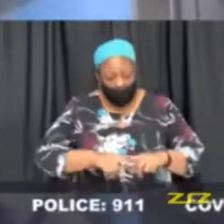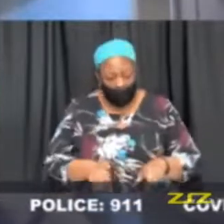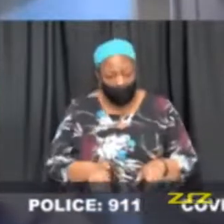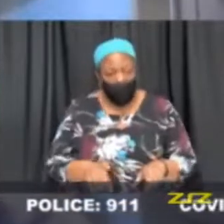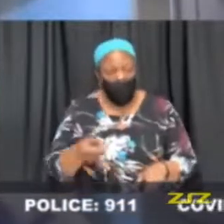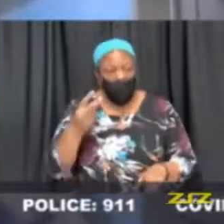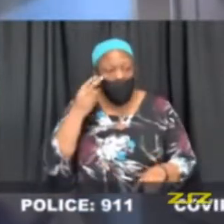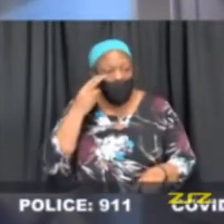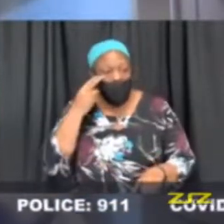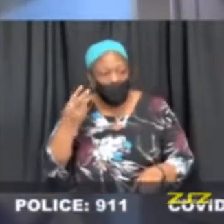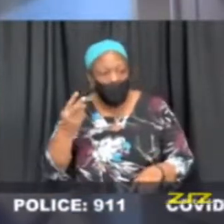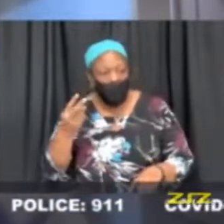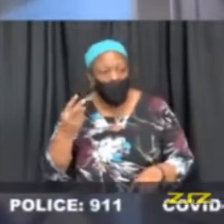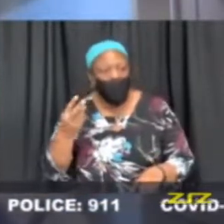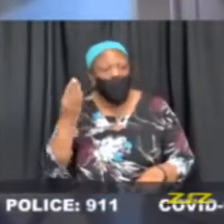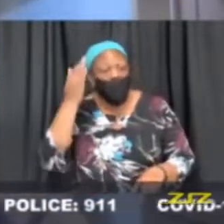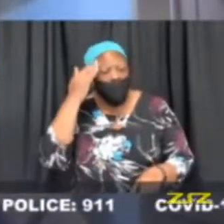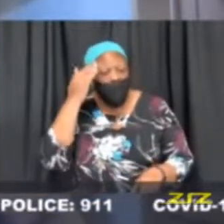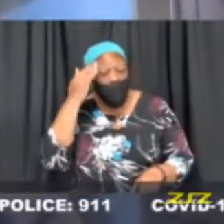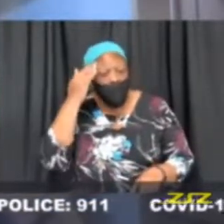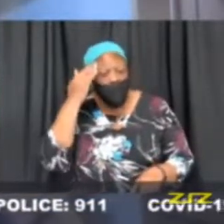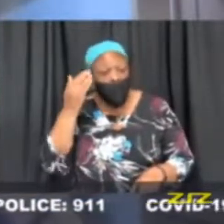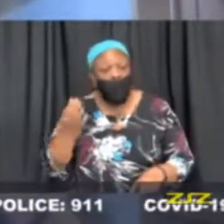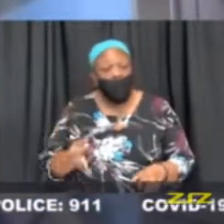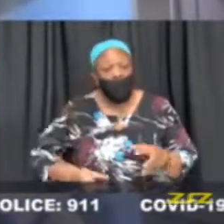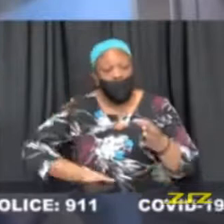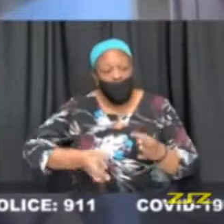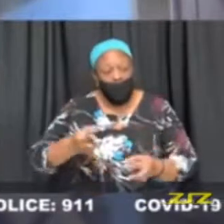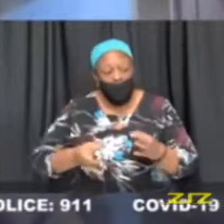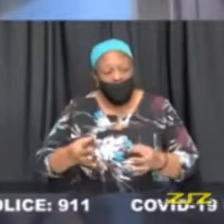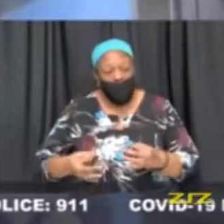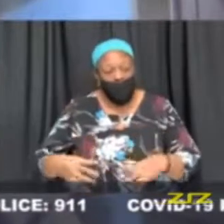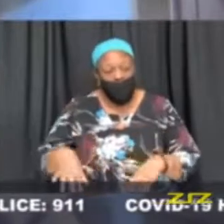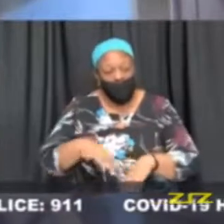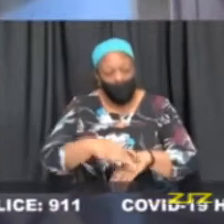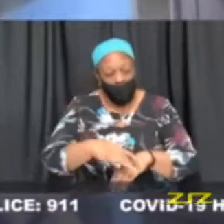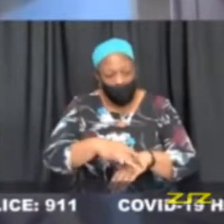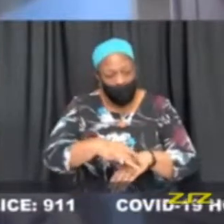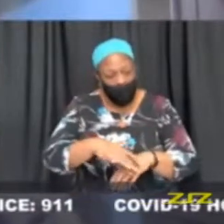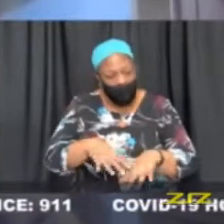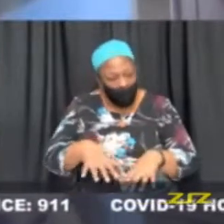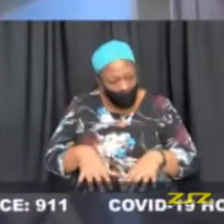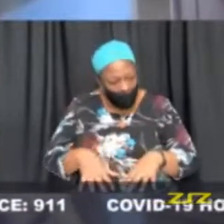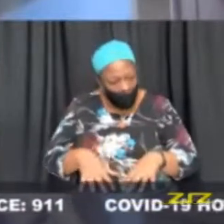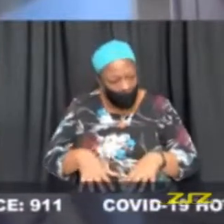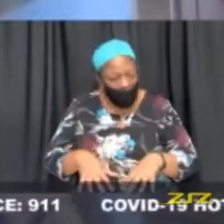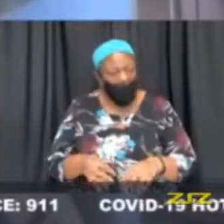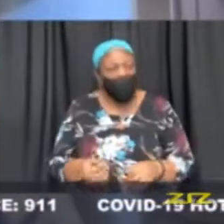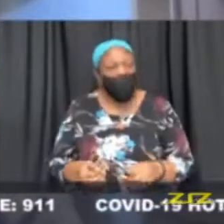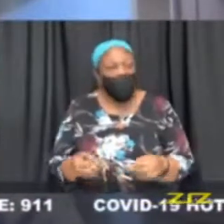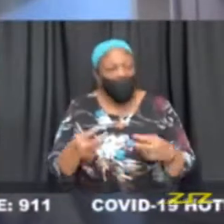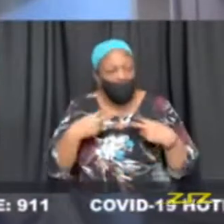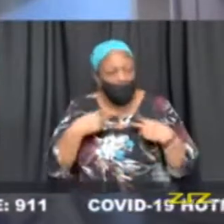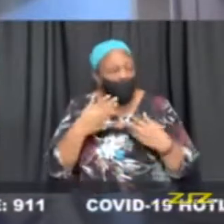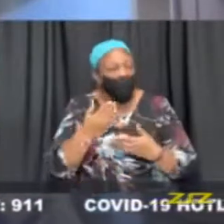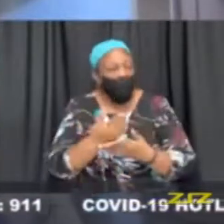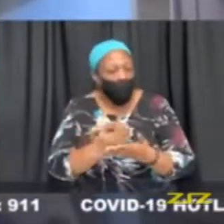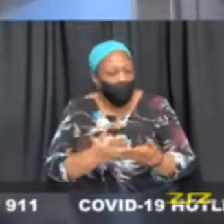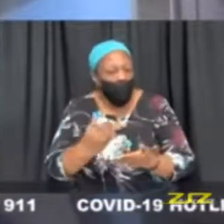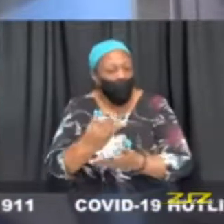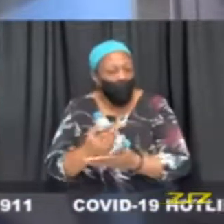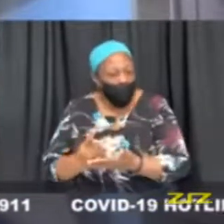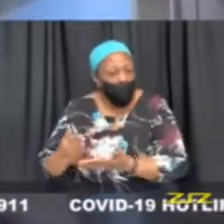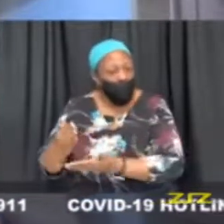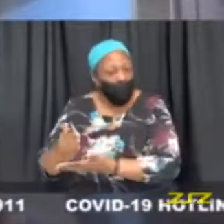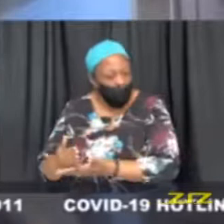certain signs. And those signs are seismic activity that are associated with the volcano. And how we see that